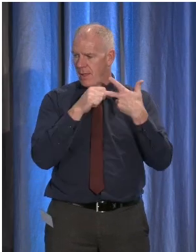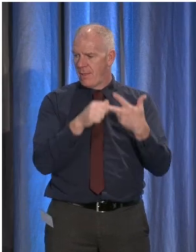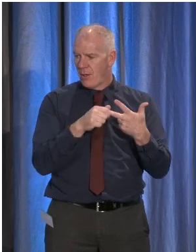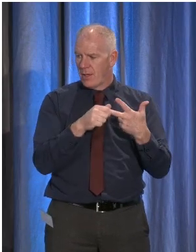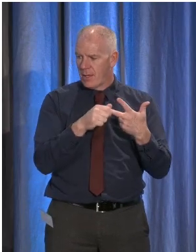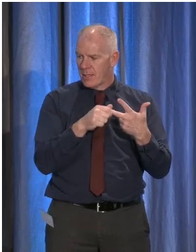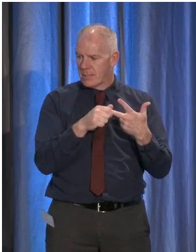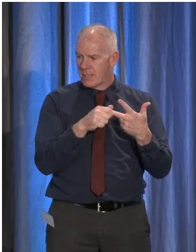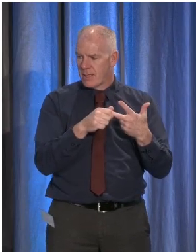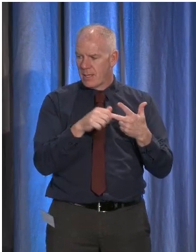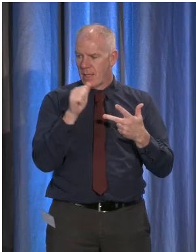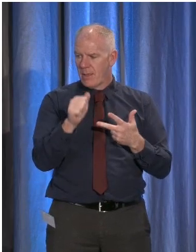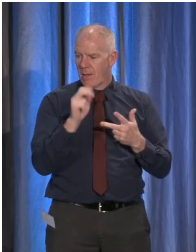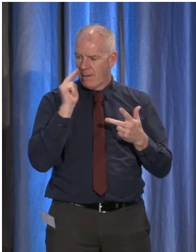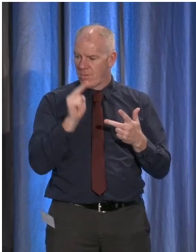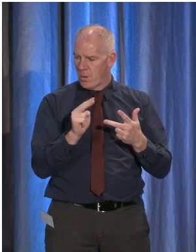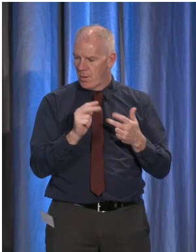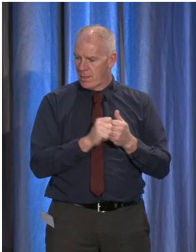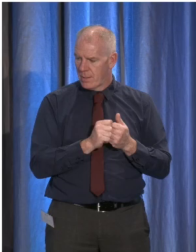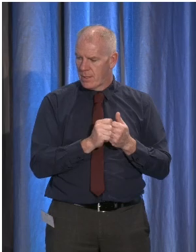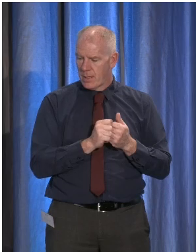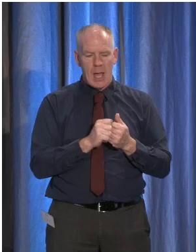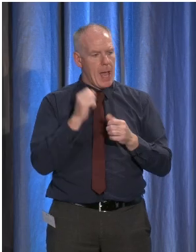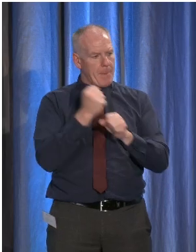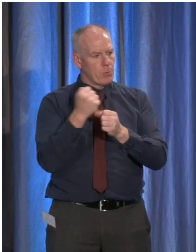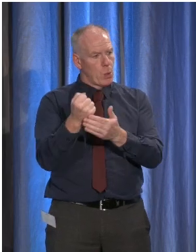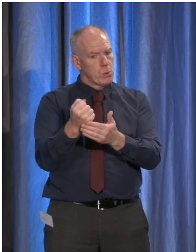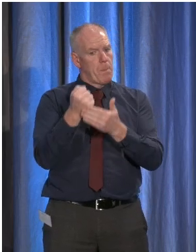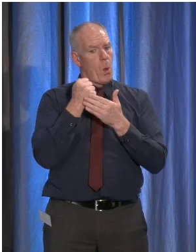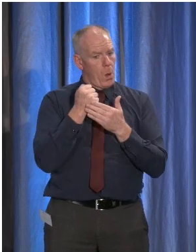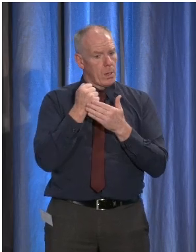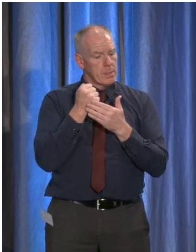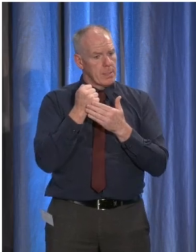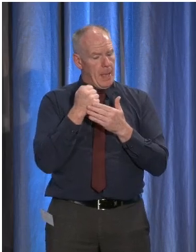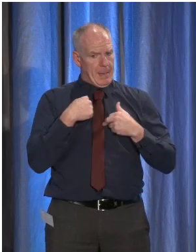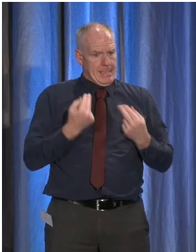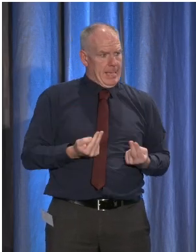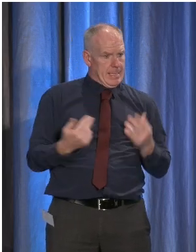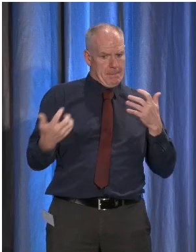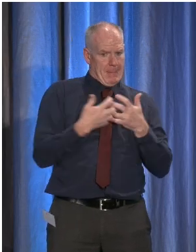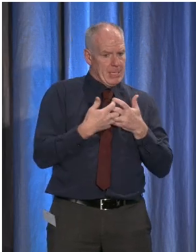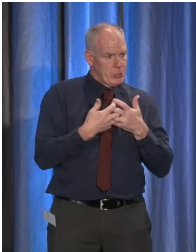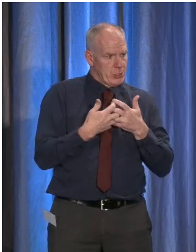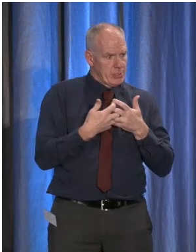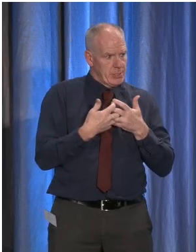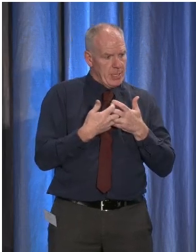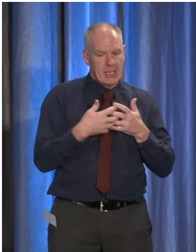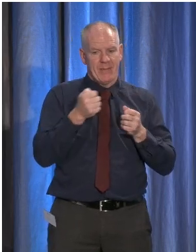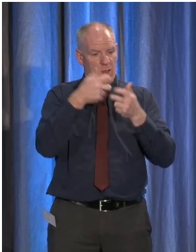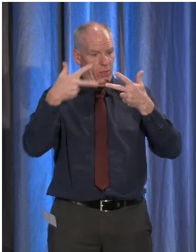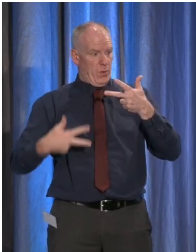participants' view about the match between the support and need. And there are 3